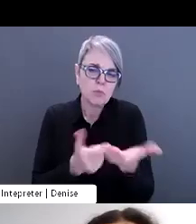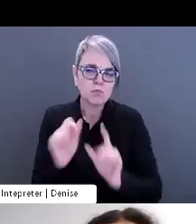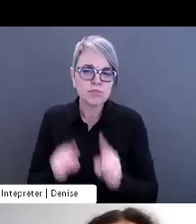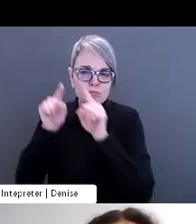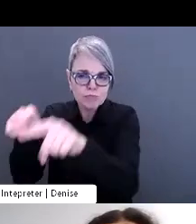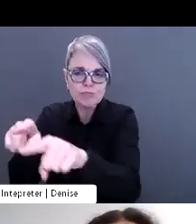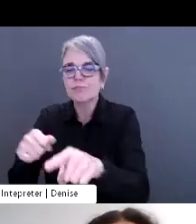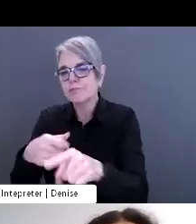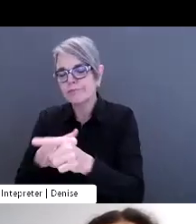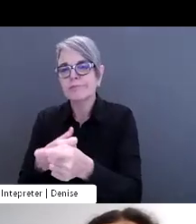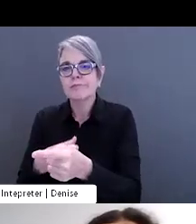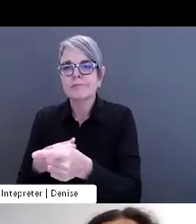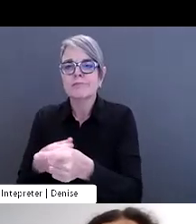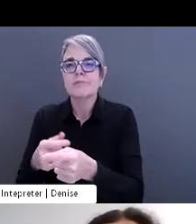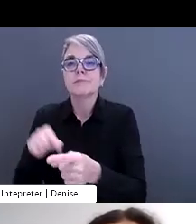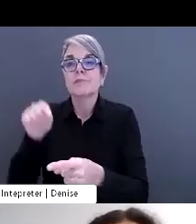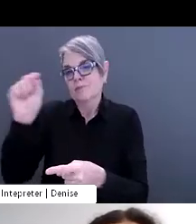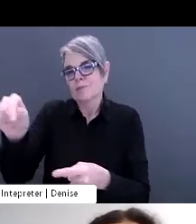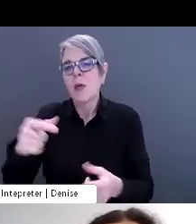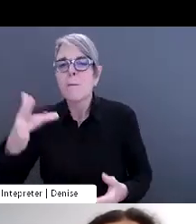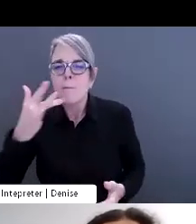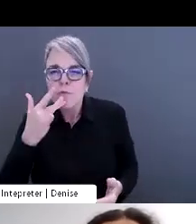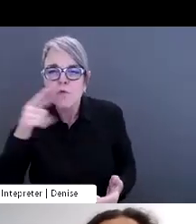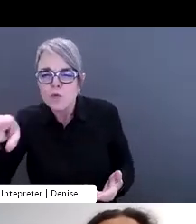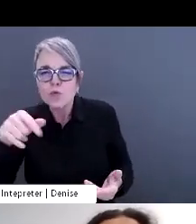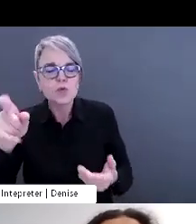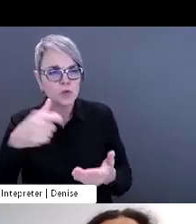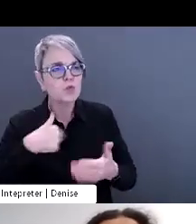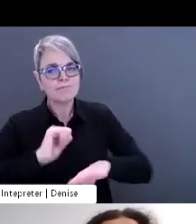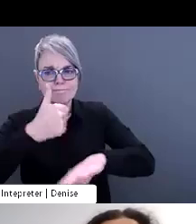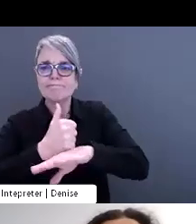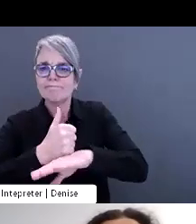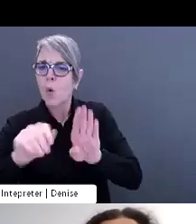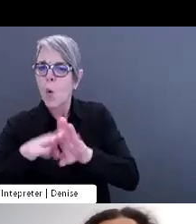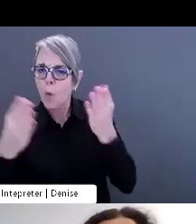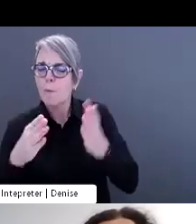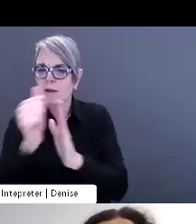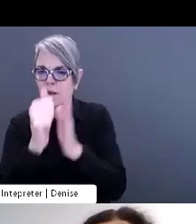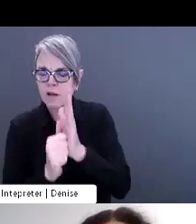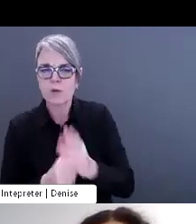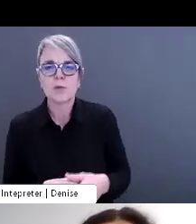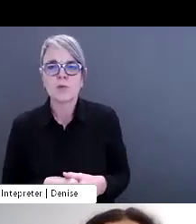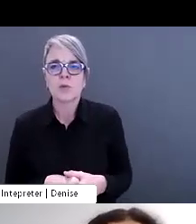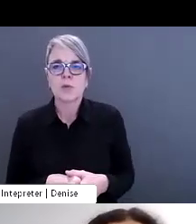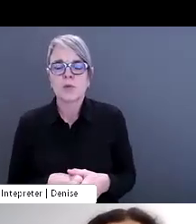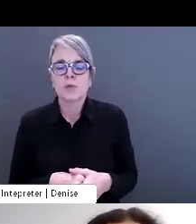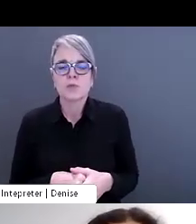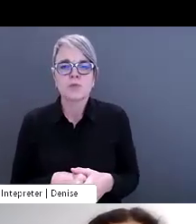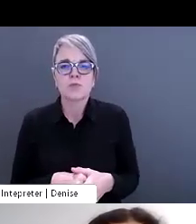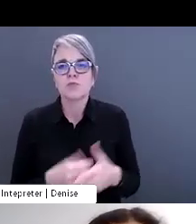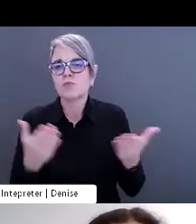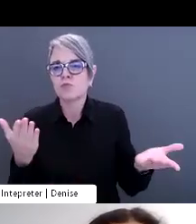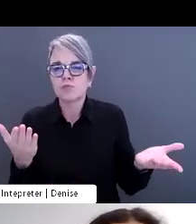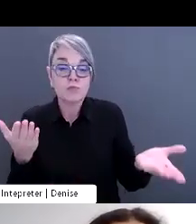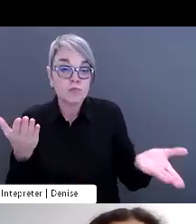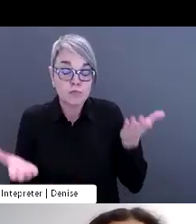bank account. So if they knew more about them, there are maybe individuals who are unfamiliar